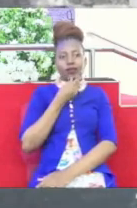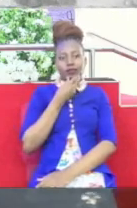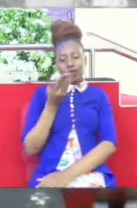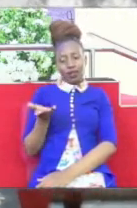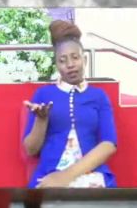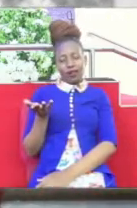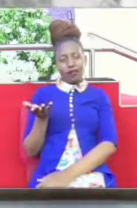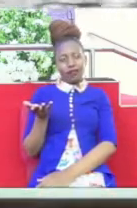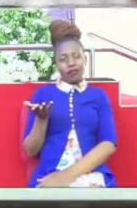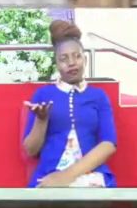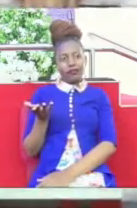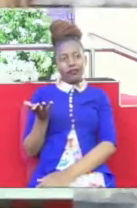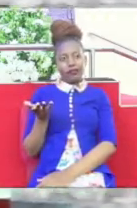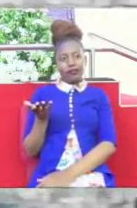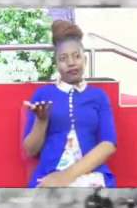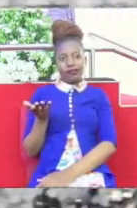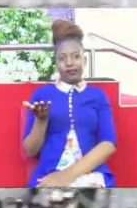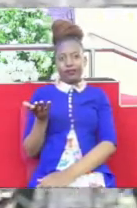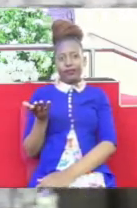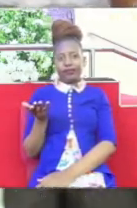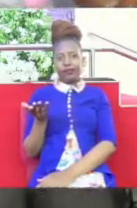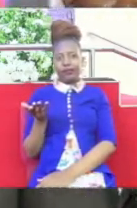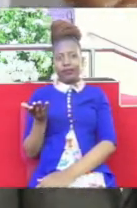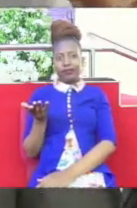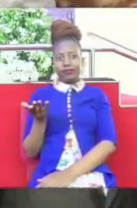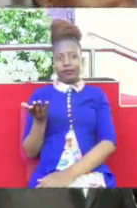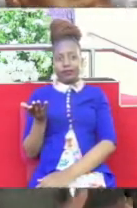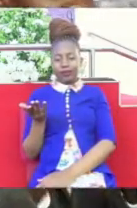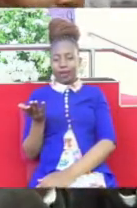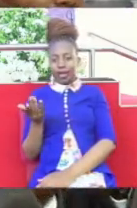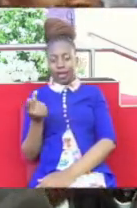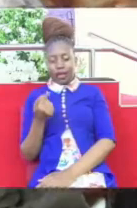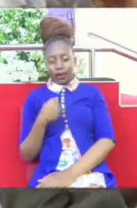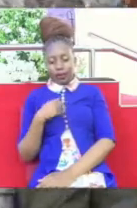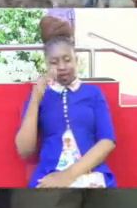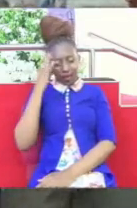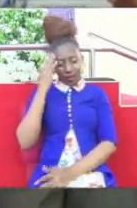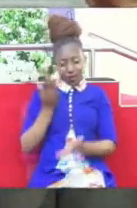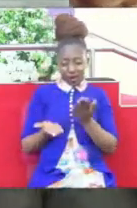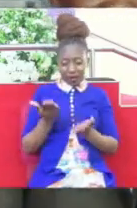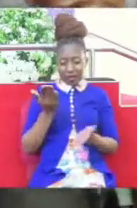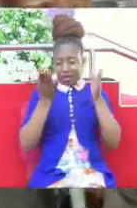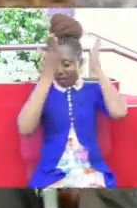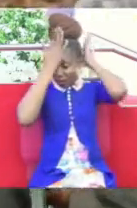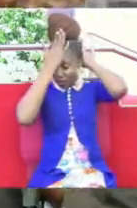nafasi, fursa. I'm sure that he said a quick prayer. Na nikajua maybe alifanya ombi chache.